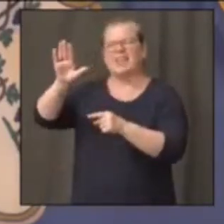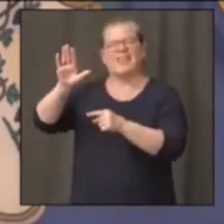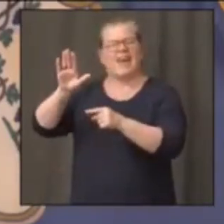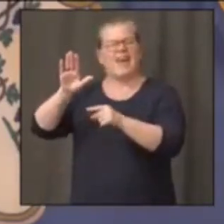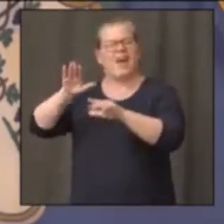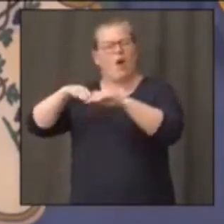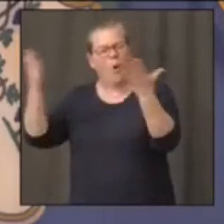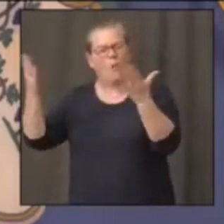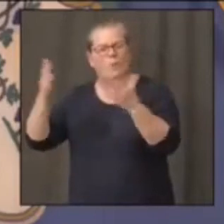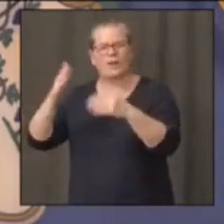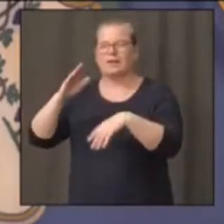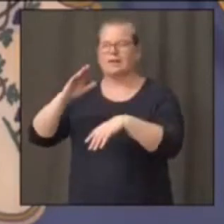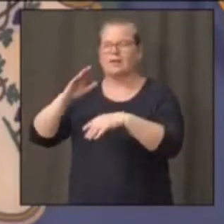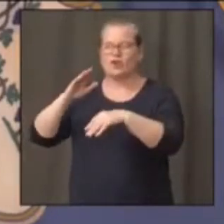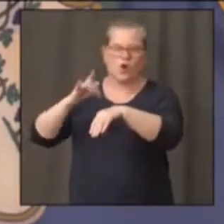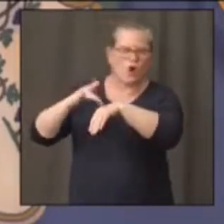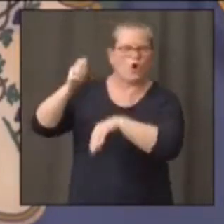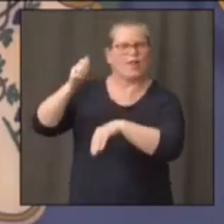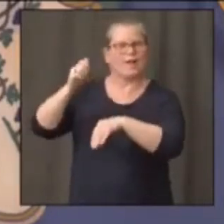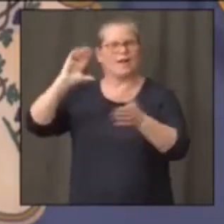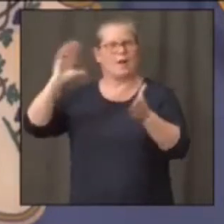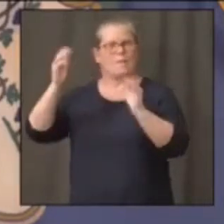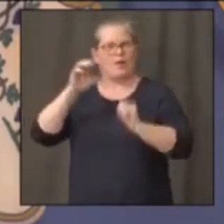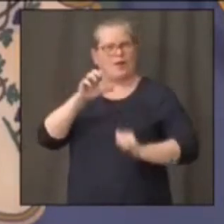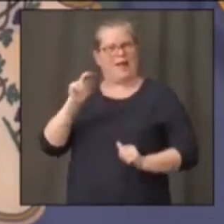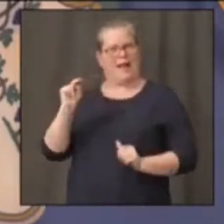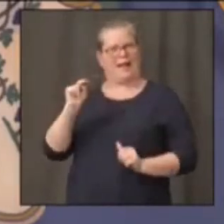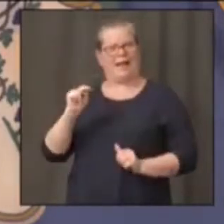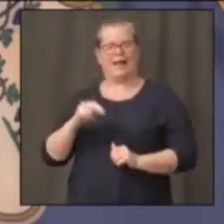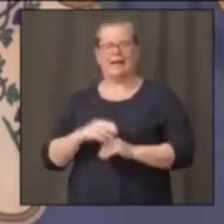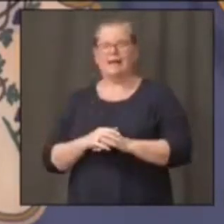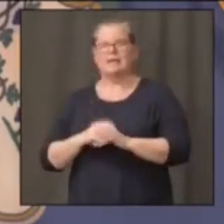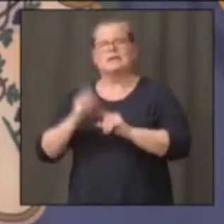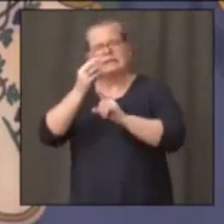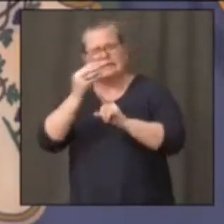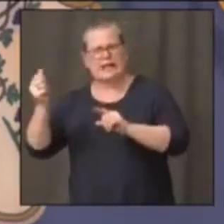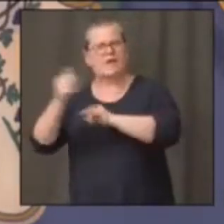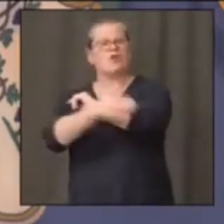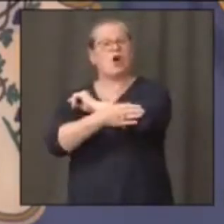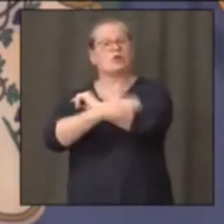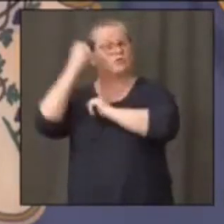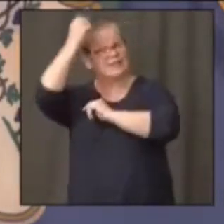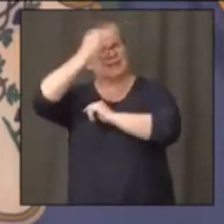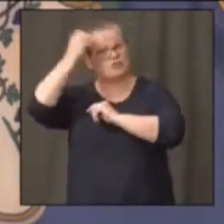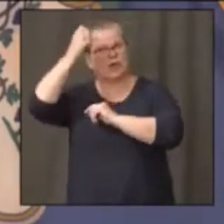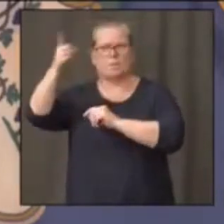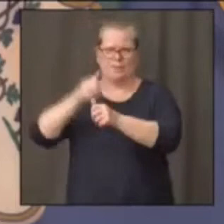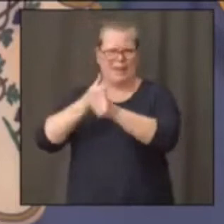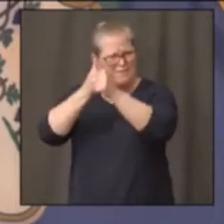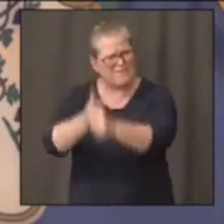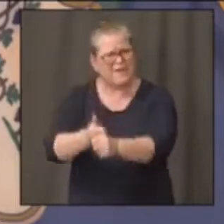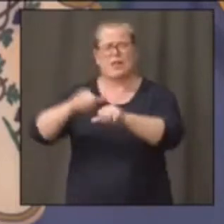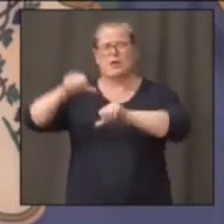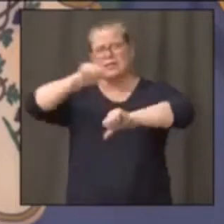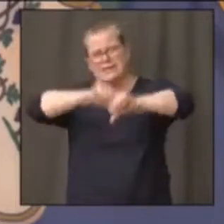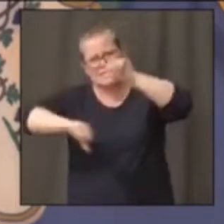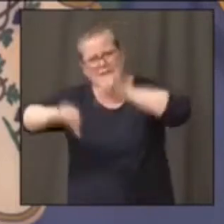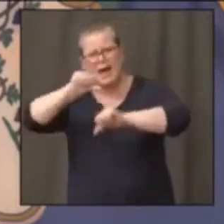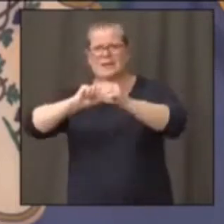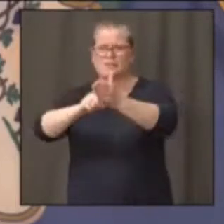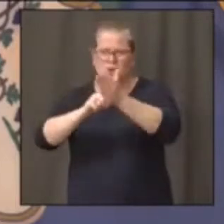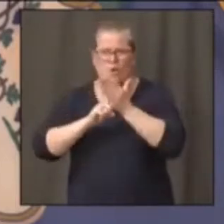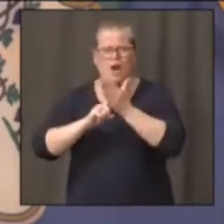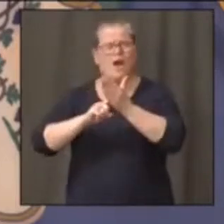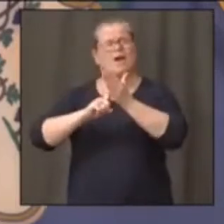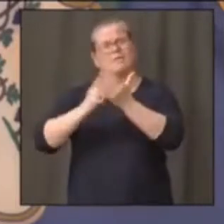Connecticut. I like to look at, you know, a dozen plus countries in Europe that followed the metrics as they kept down, low infection rate.